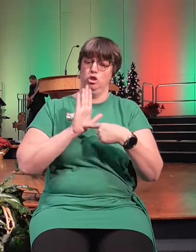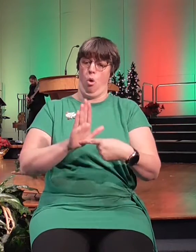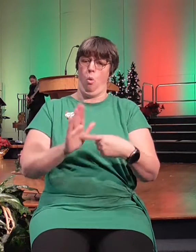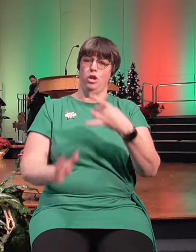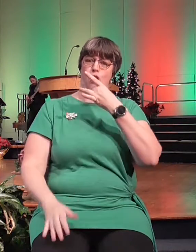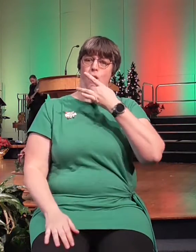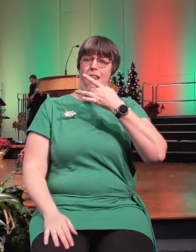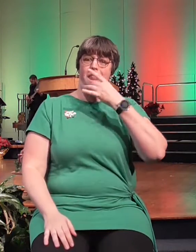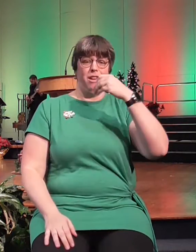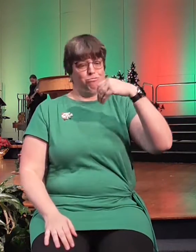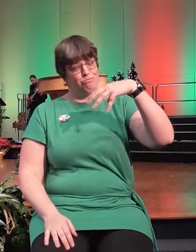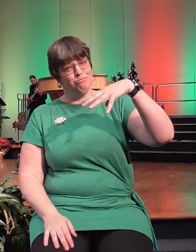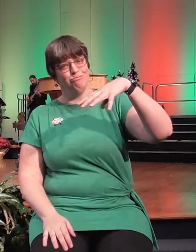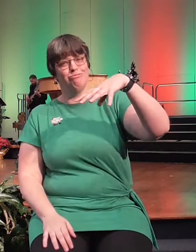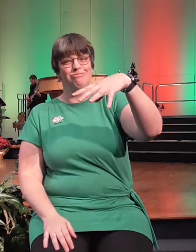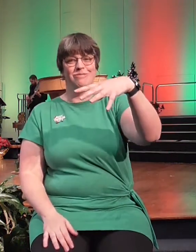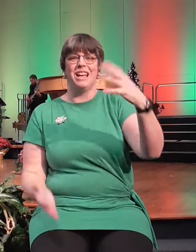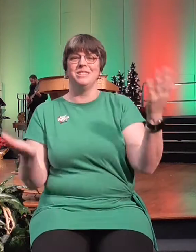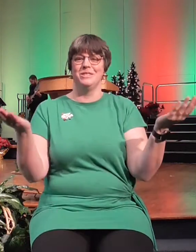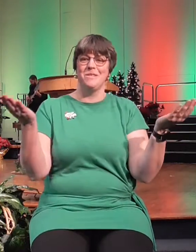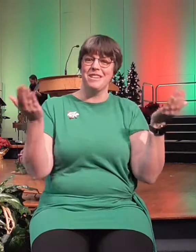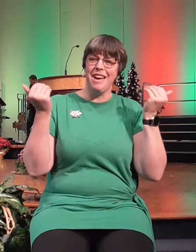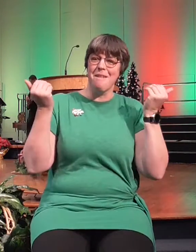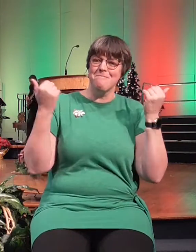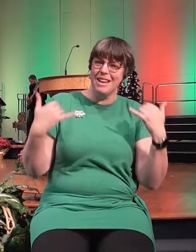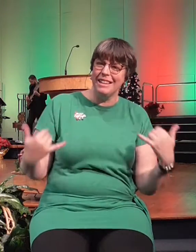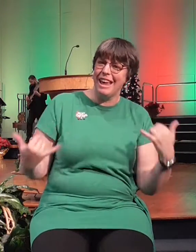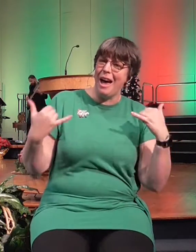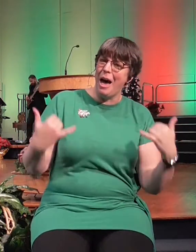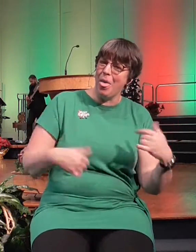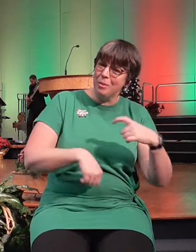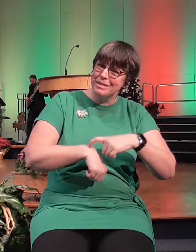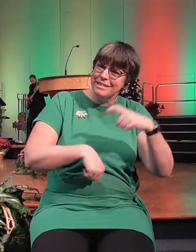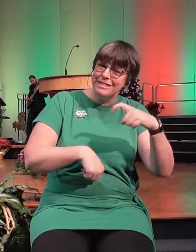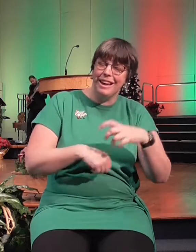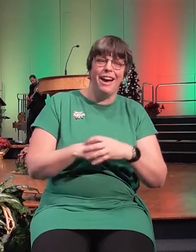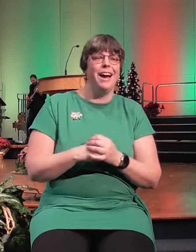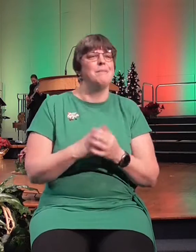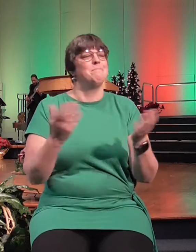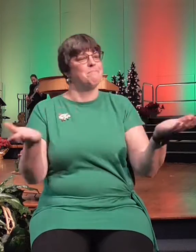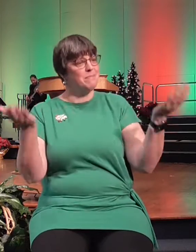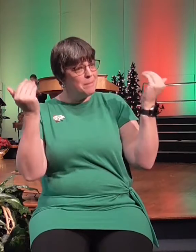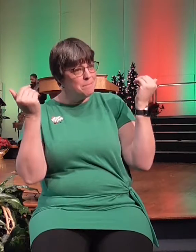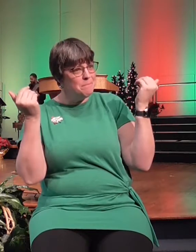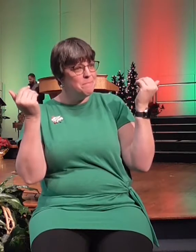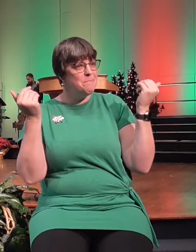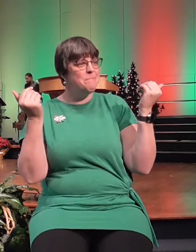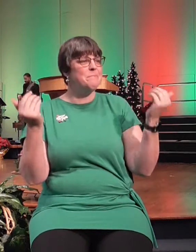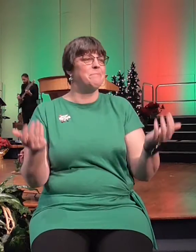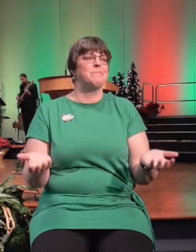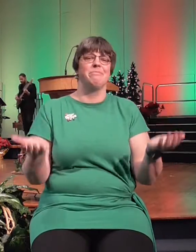light. Come, now is the time. Come,